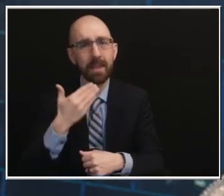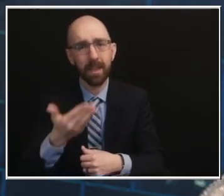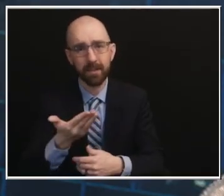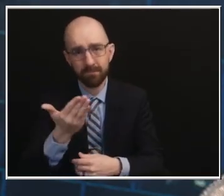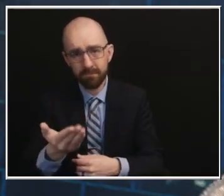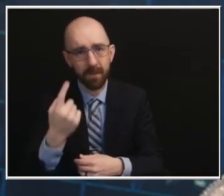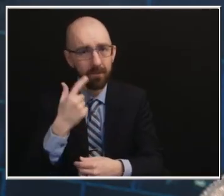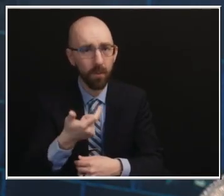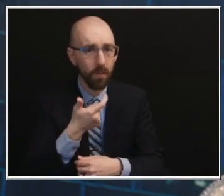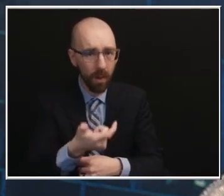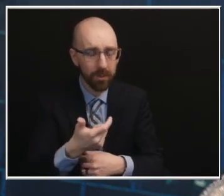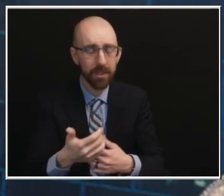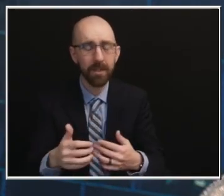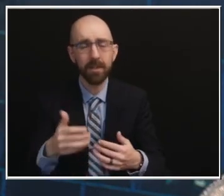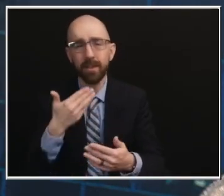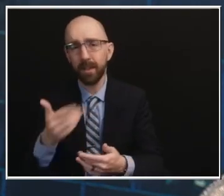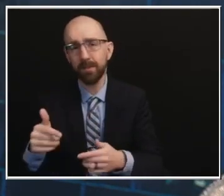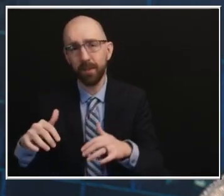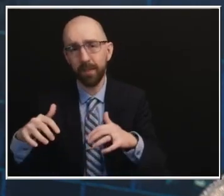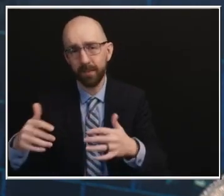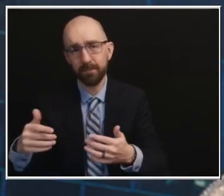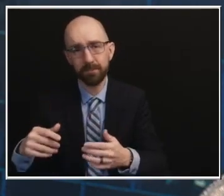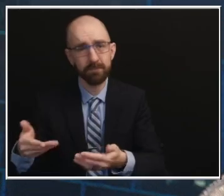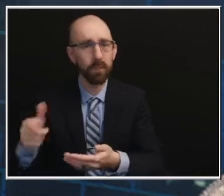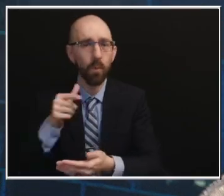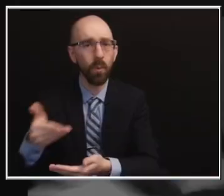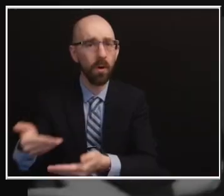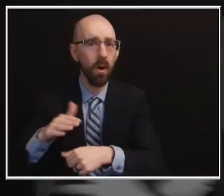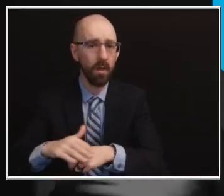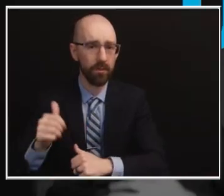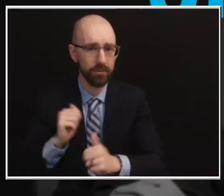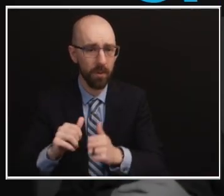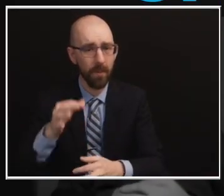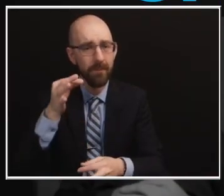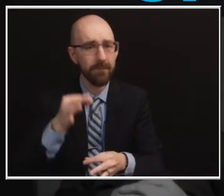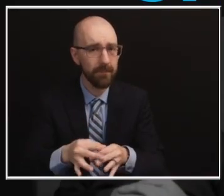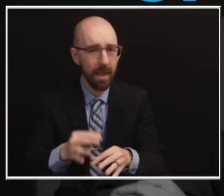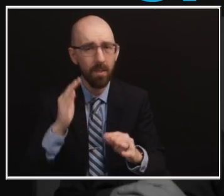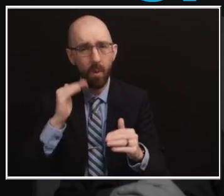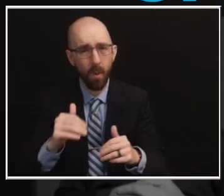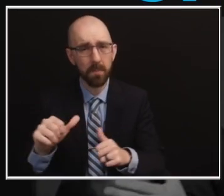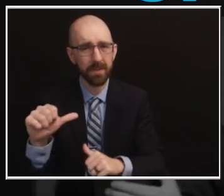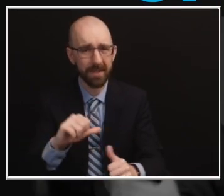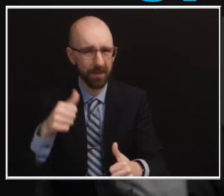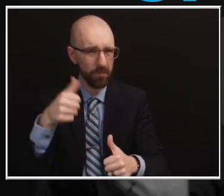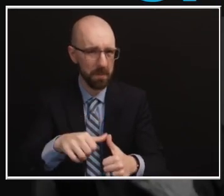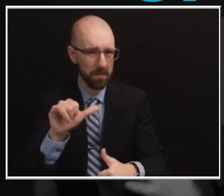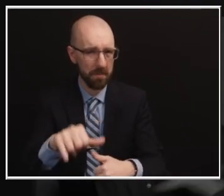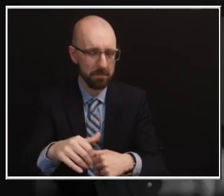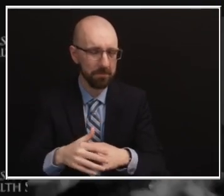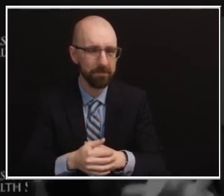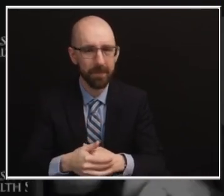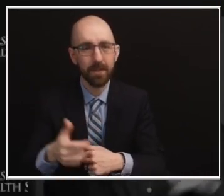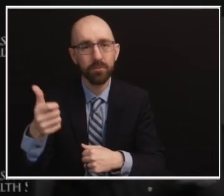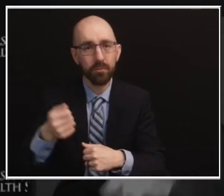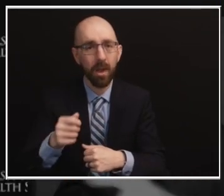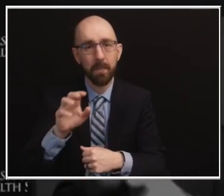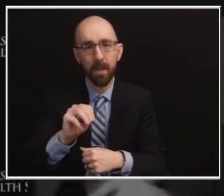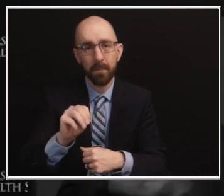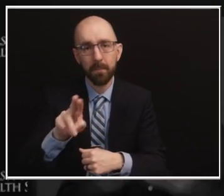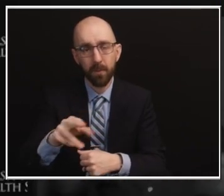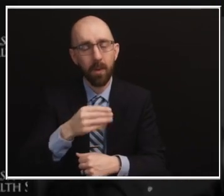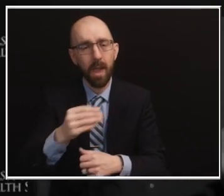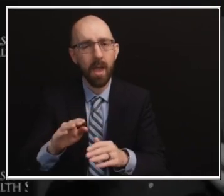our audience. Remember, faith, hope, and science. Subscribe to our morning medical update and open